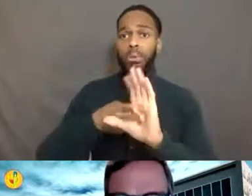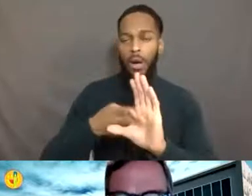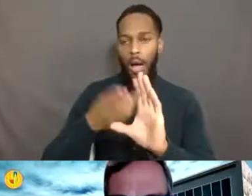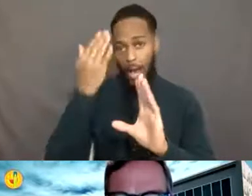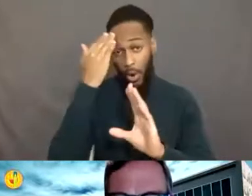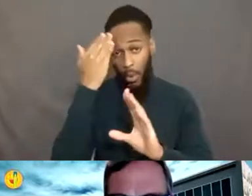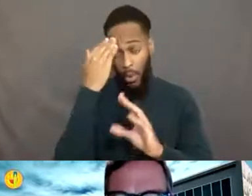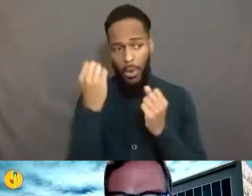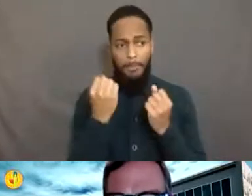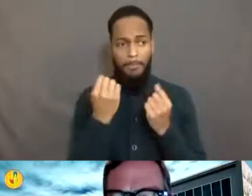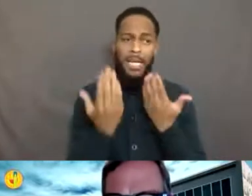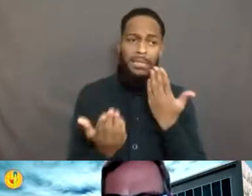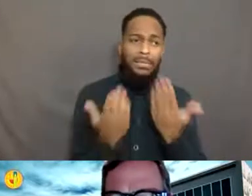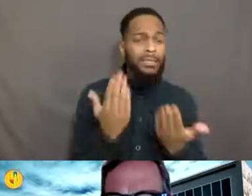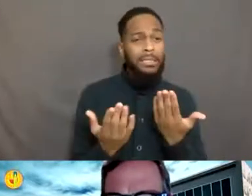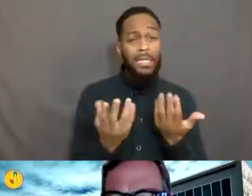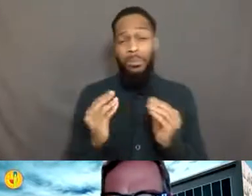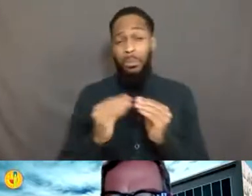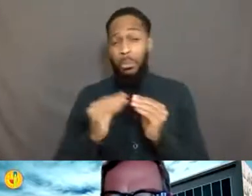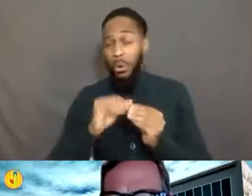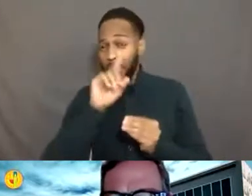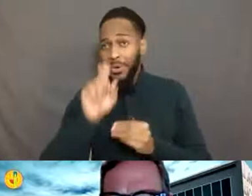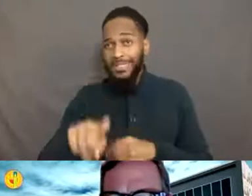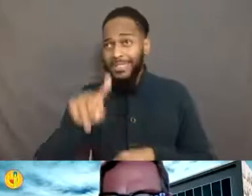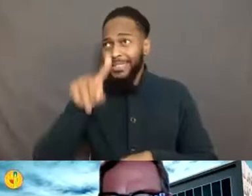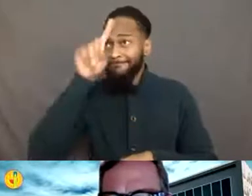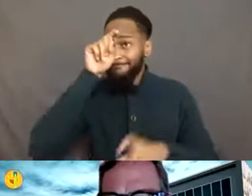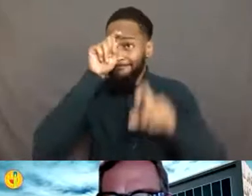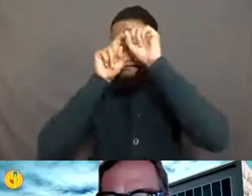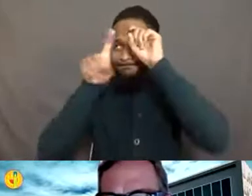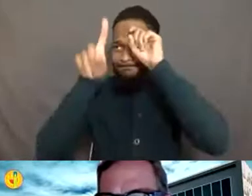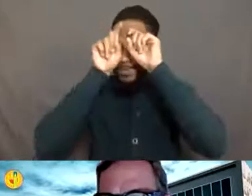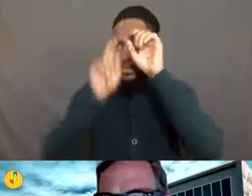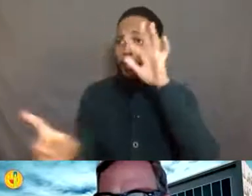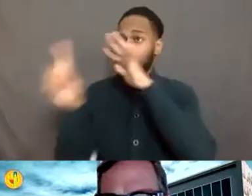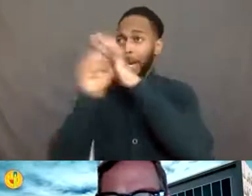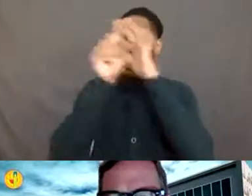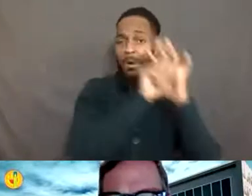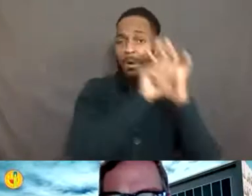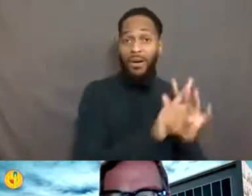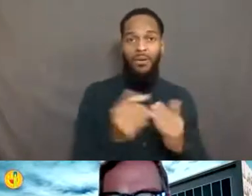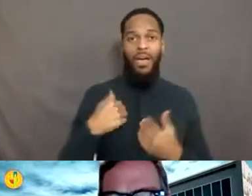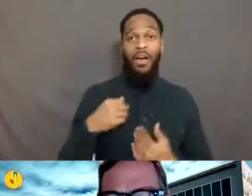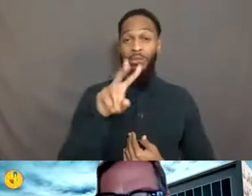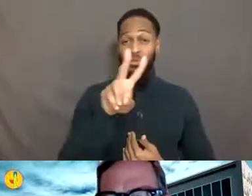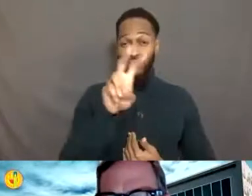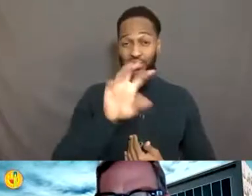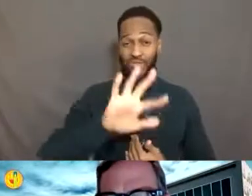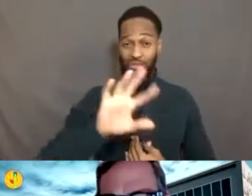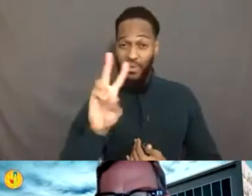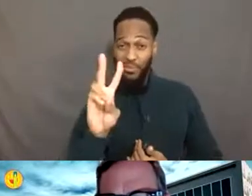probably just prompted more questions than it answered. We have 251 unanswered questions. I will